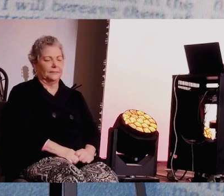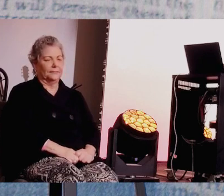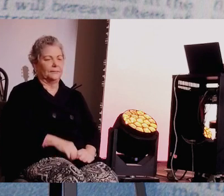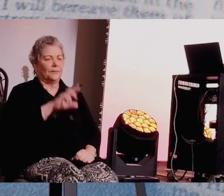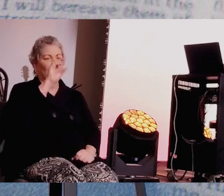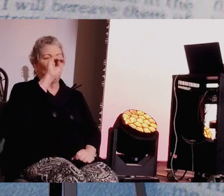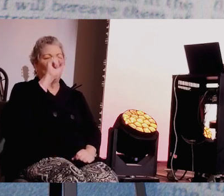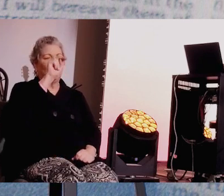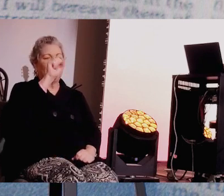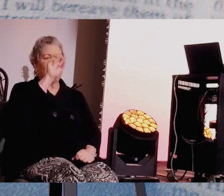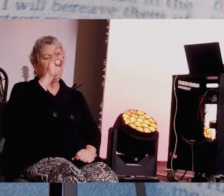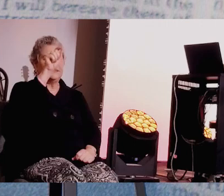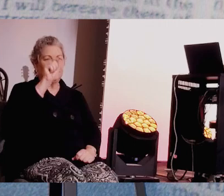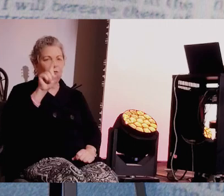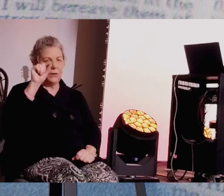Romans 6:20.